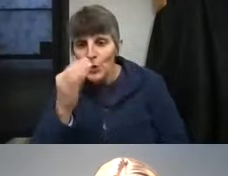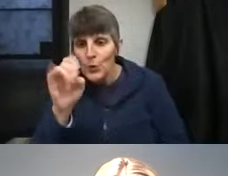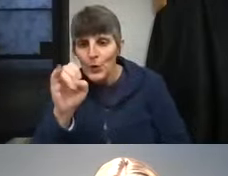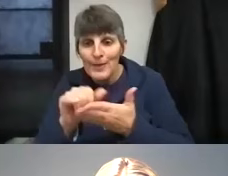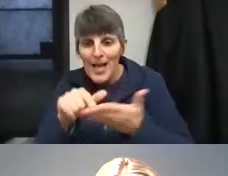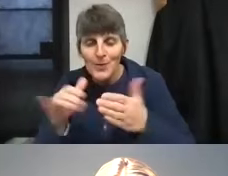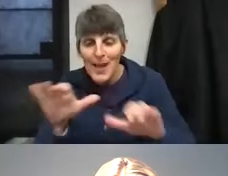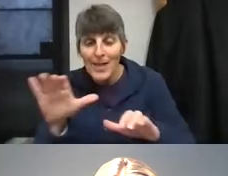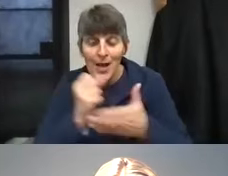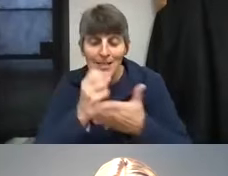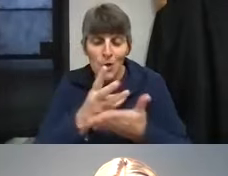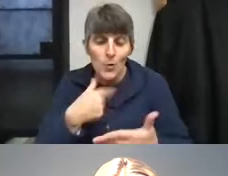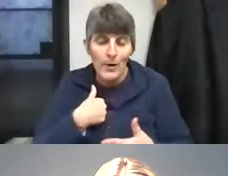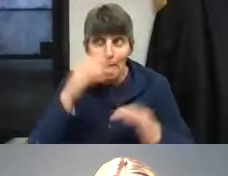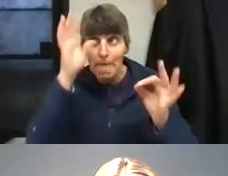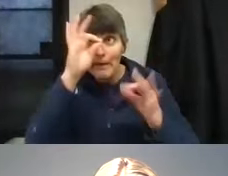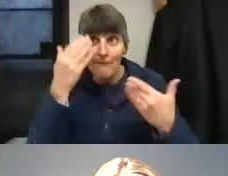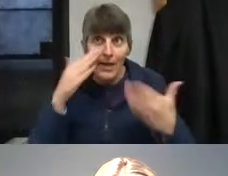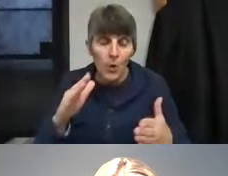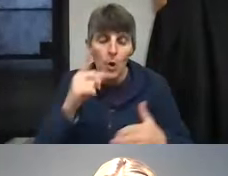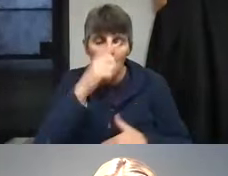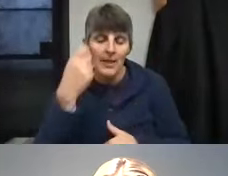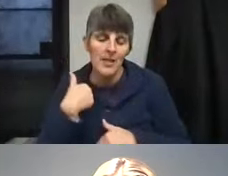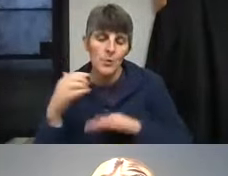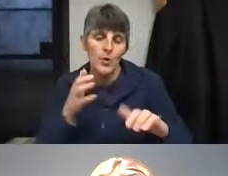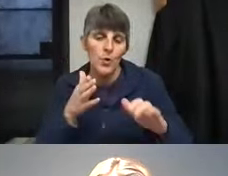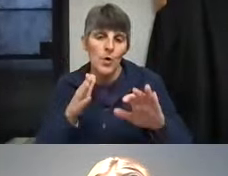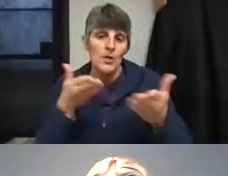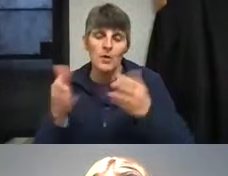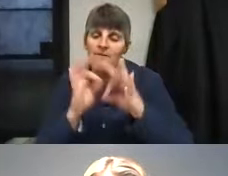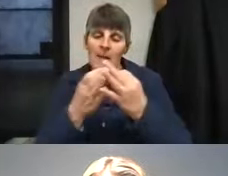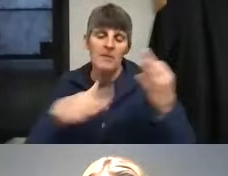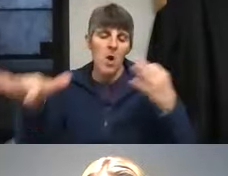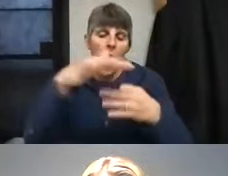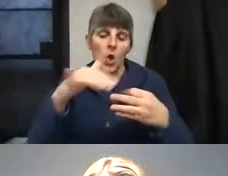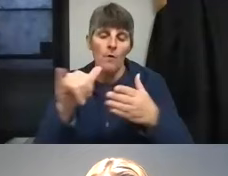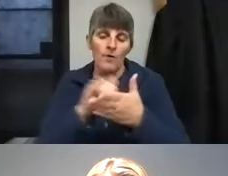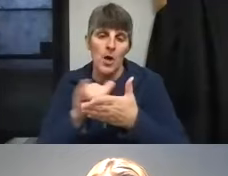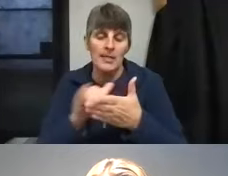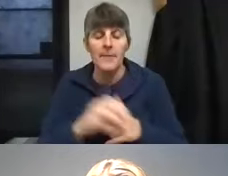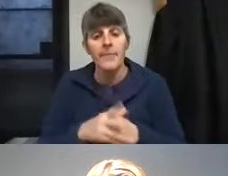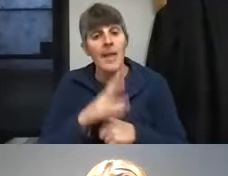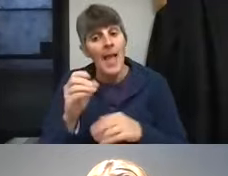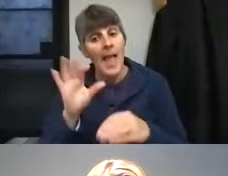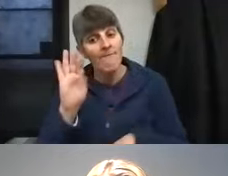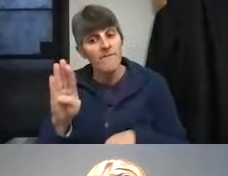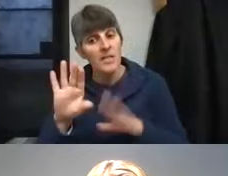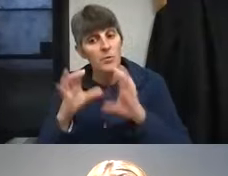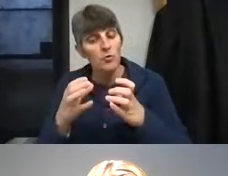as a social worker if I'm not sure, because we do service families from all over New York State. And Facebook